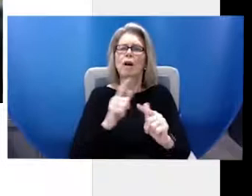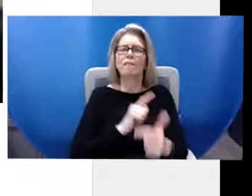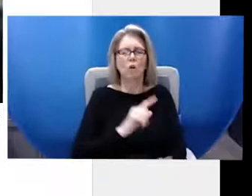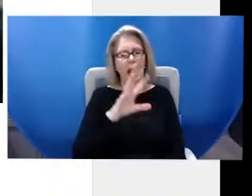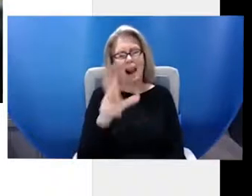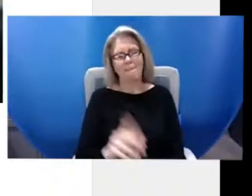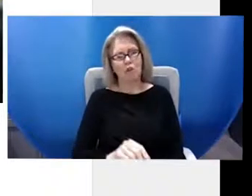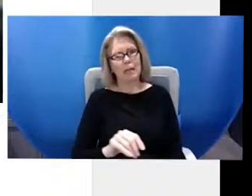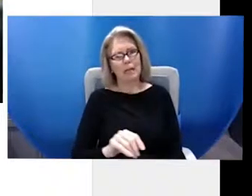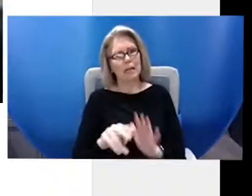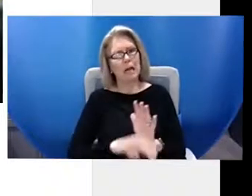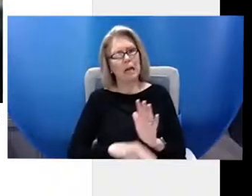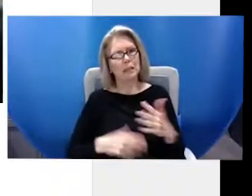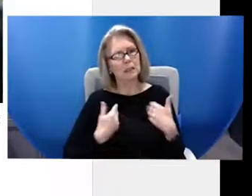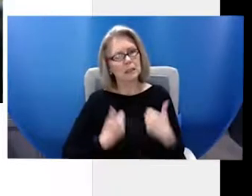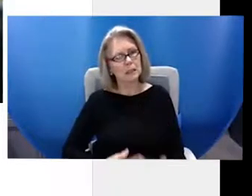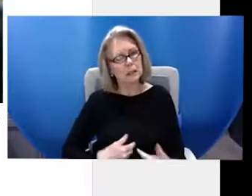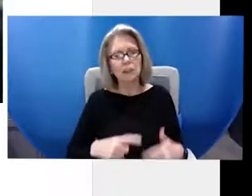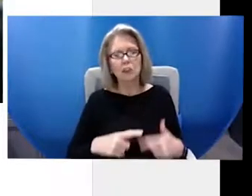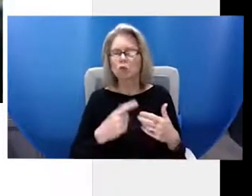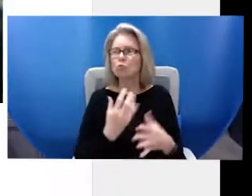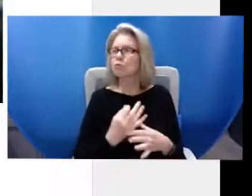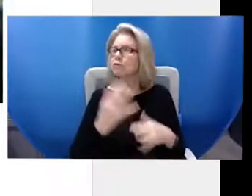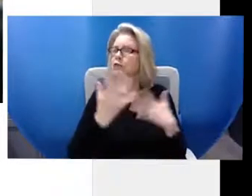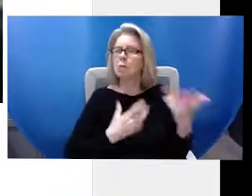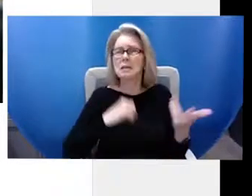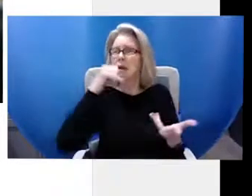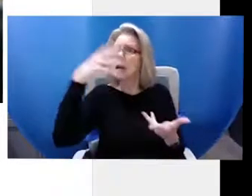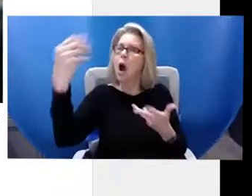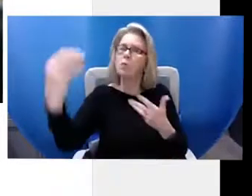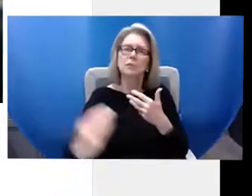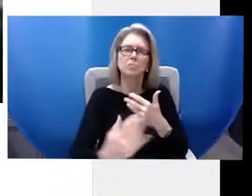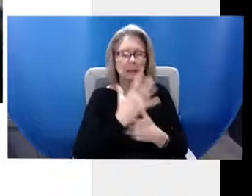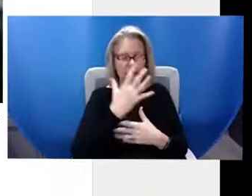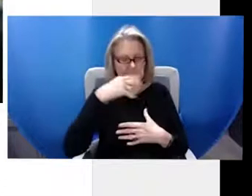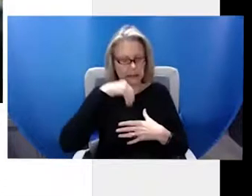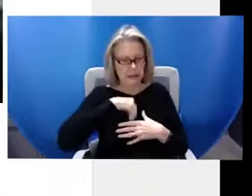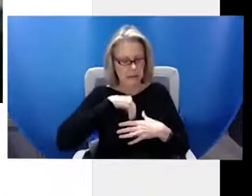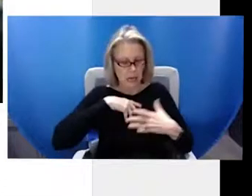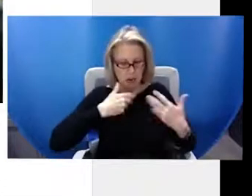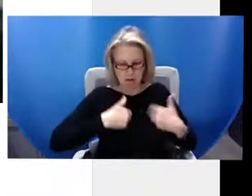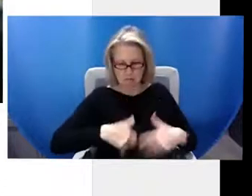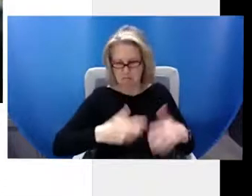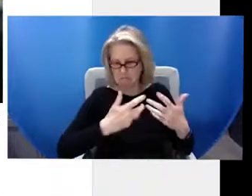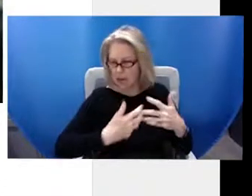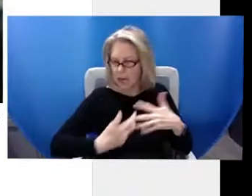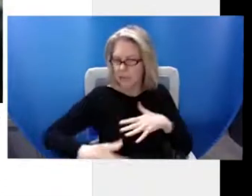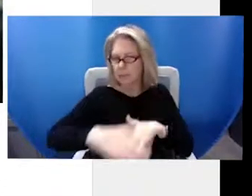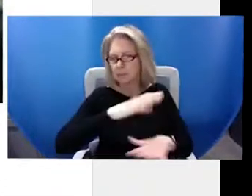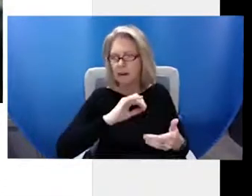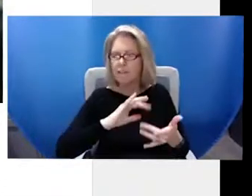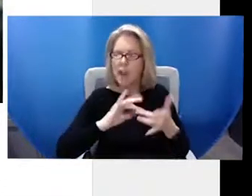is the ability to transform Africanness into fluid forms that need not be defined It is not an outside covering, but an inside mechanism of